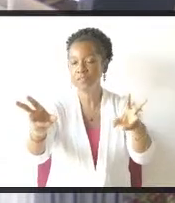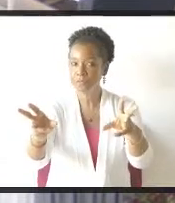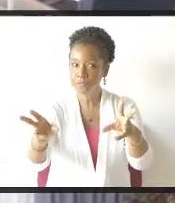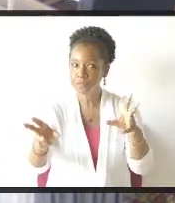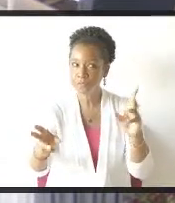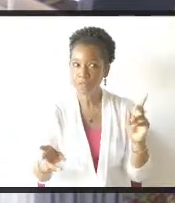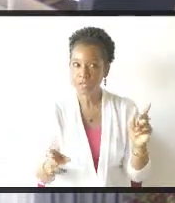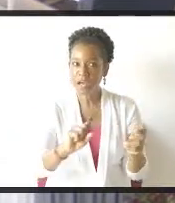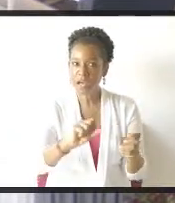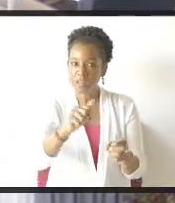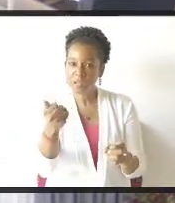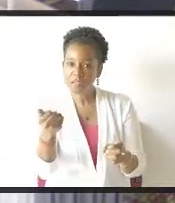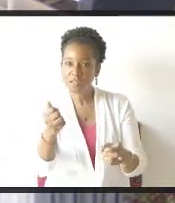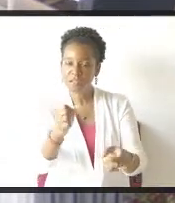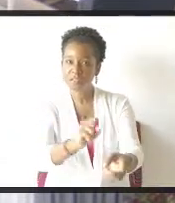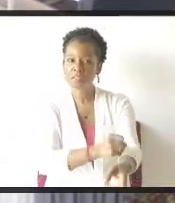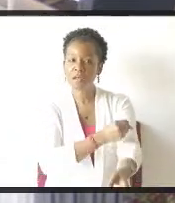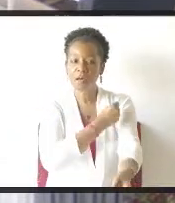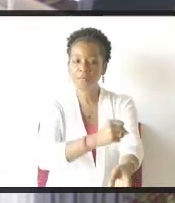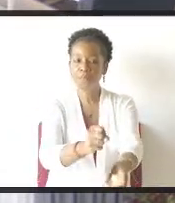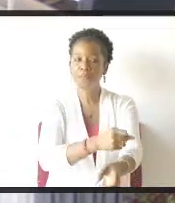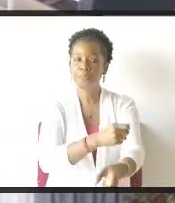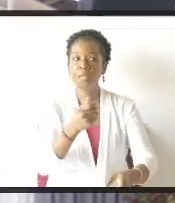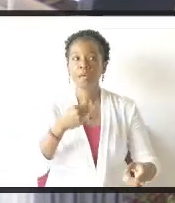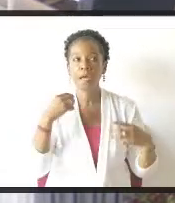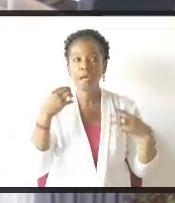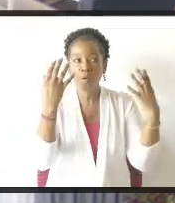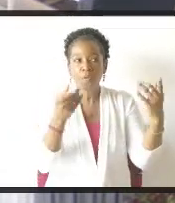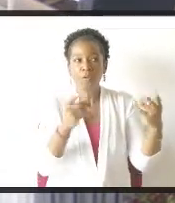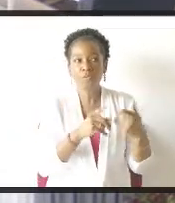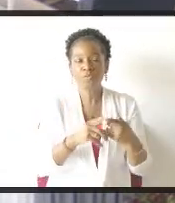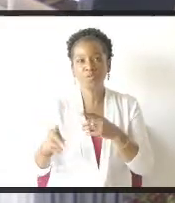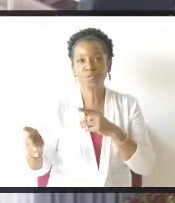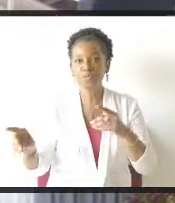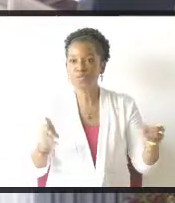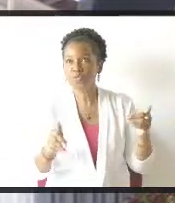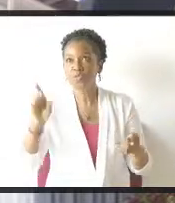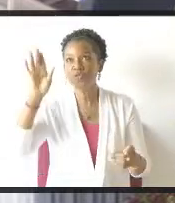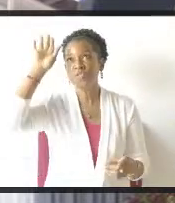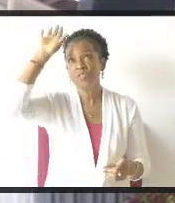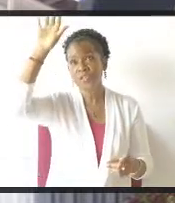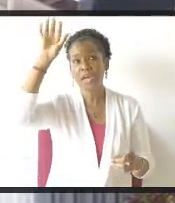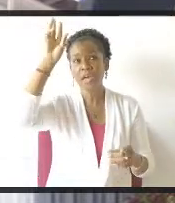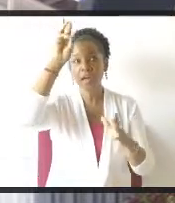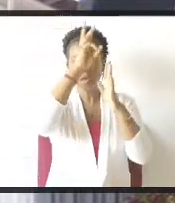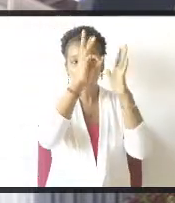I will, oh Lord, and we'll sing it one time. If you raise your hand, I invite you to come.